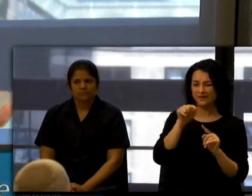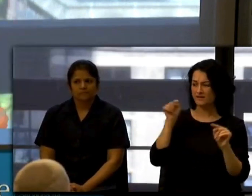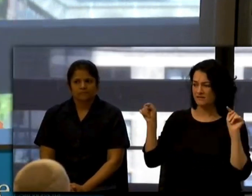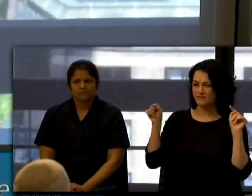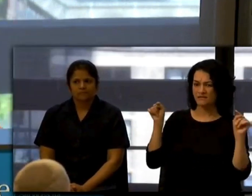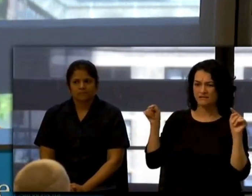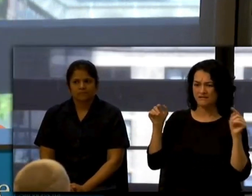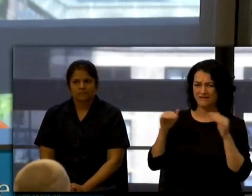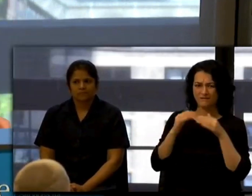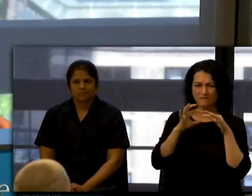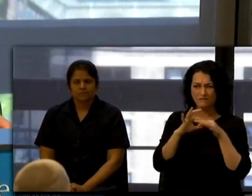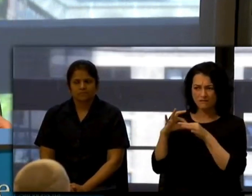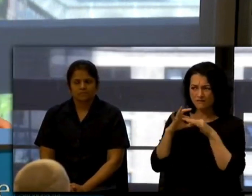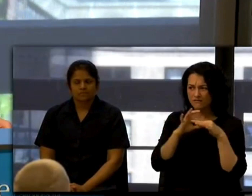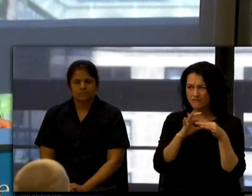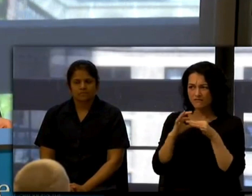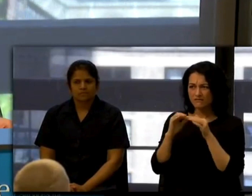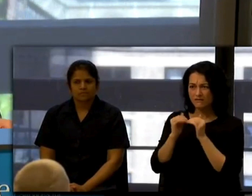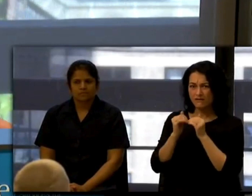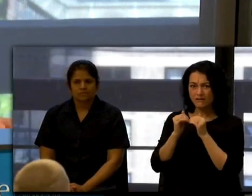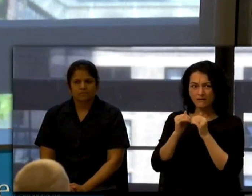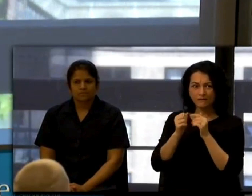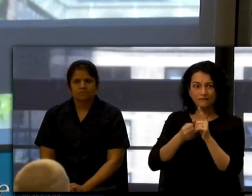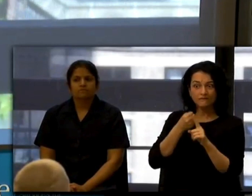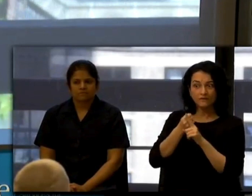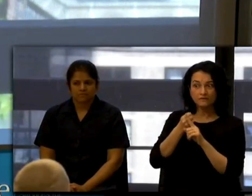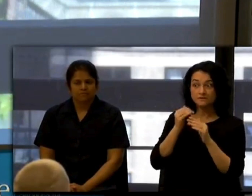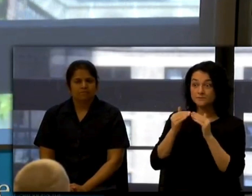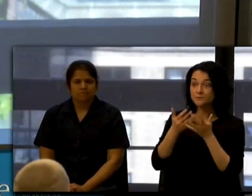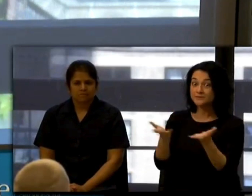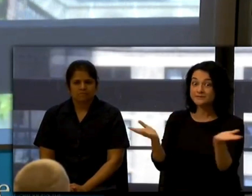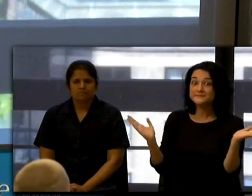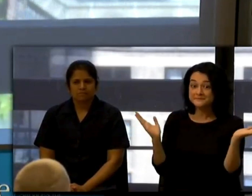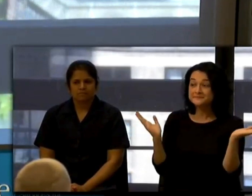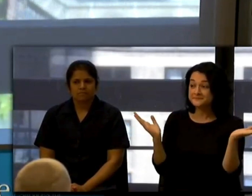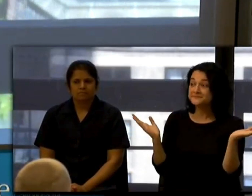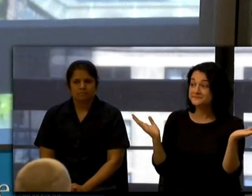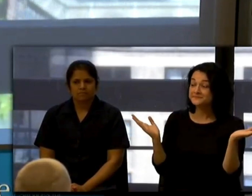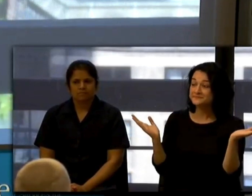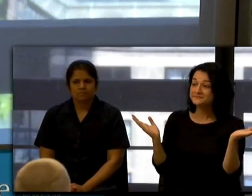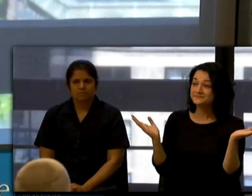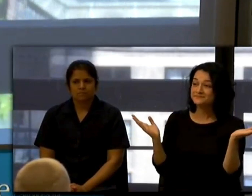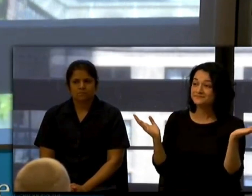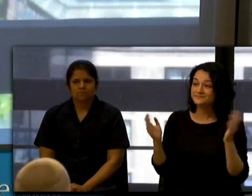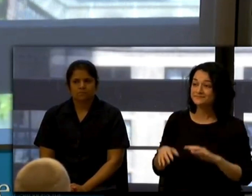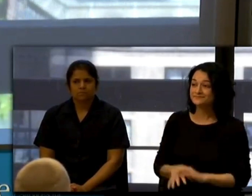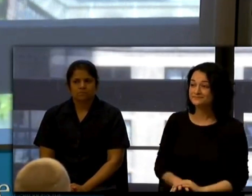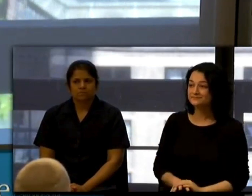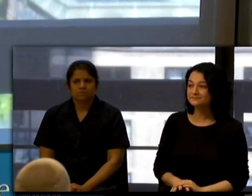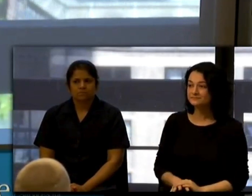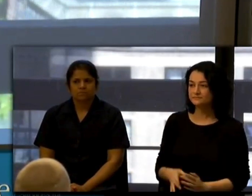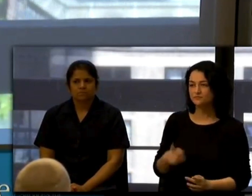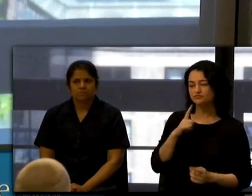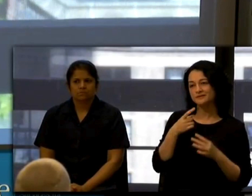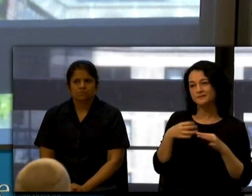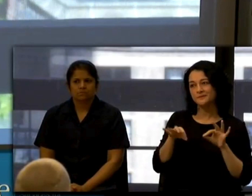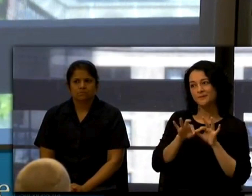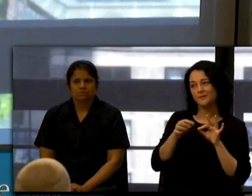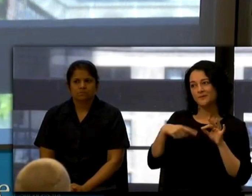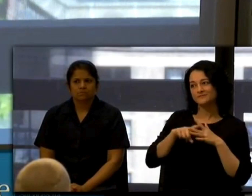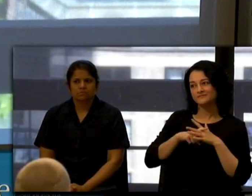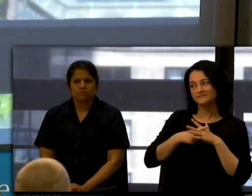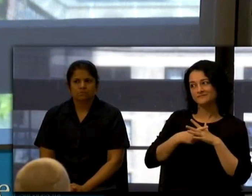I think it's very appropriate to kick off the next phase of our discussion by introducing